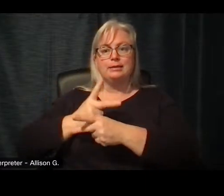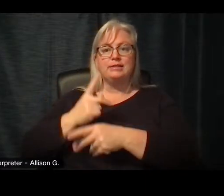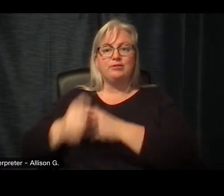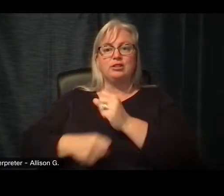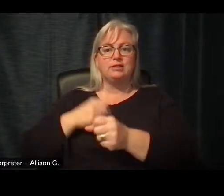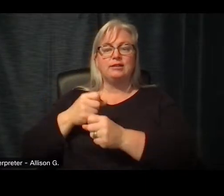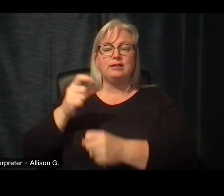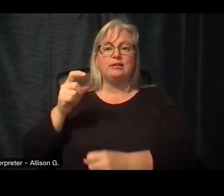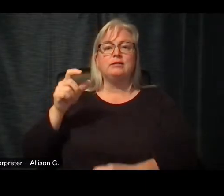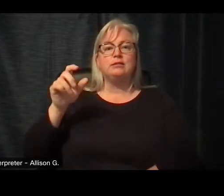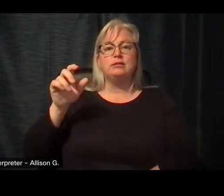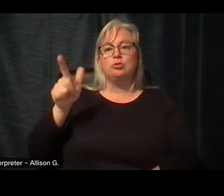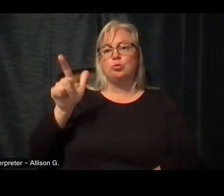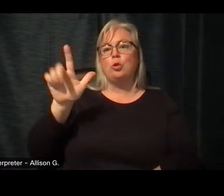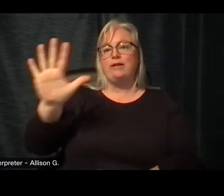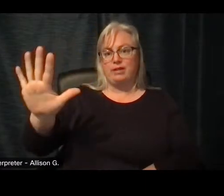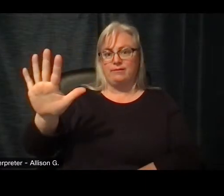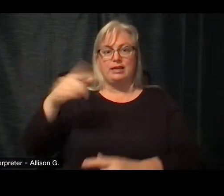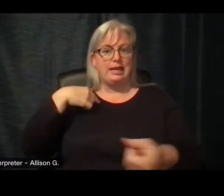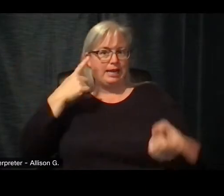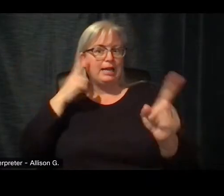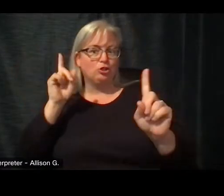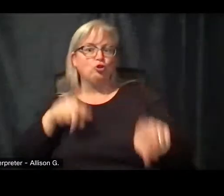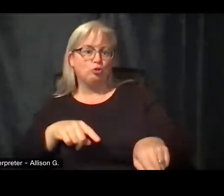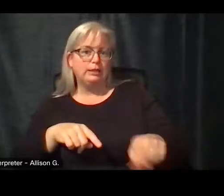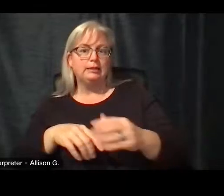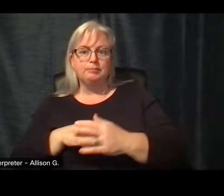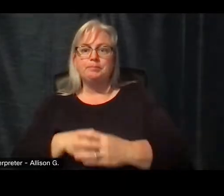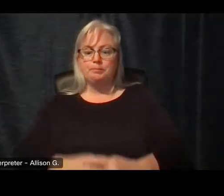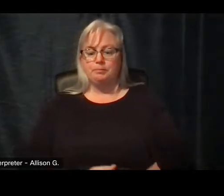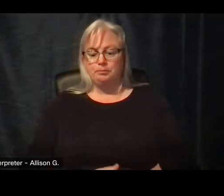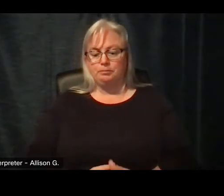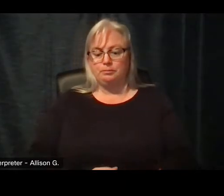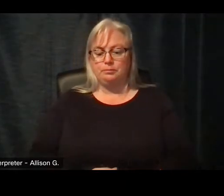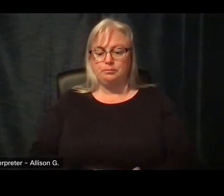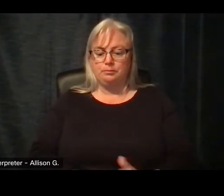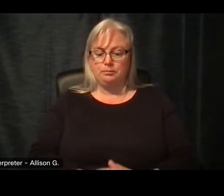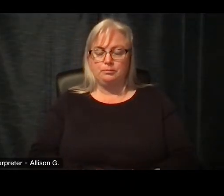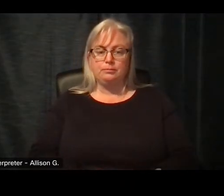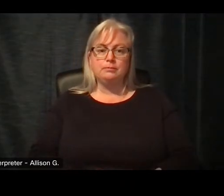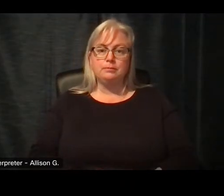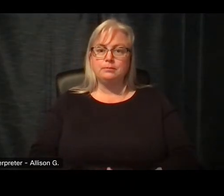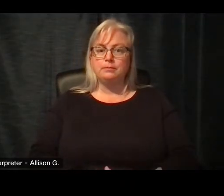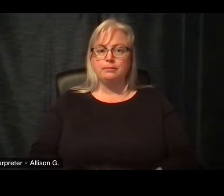fiscal year 2025. And I agree with that. So,